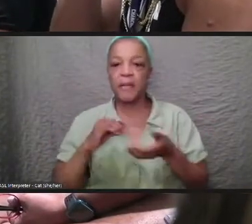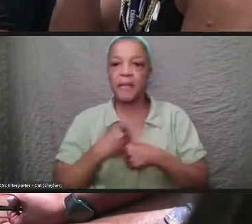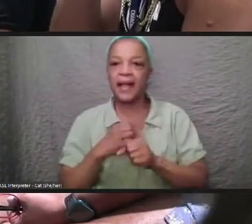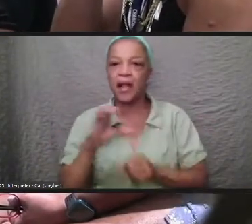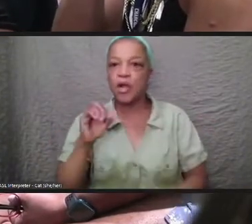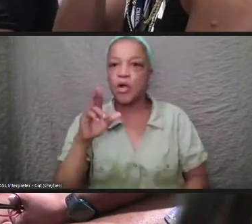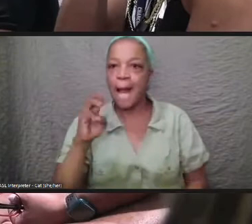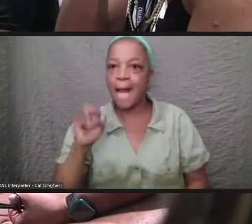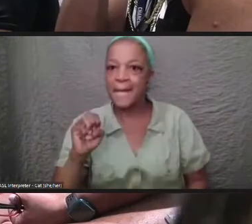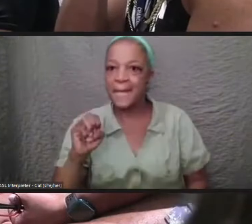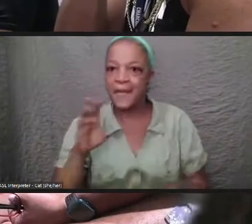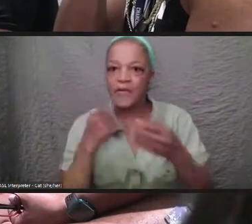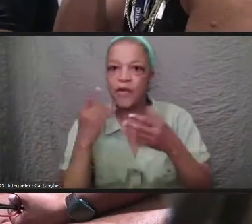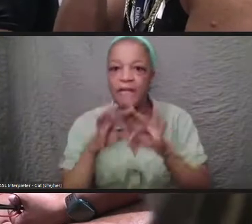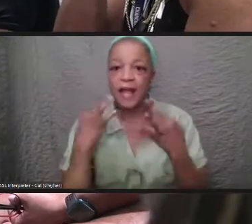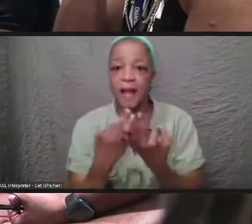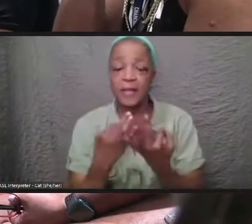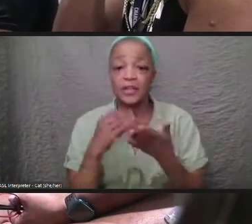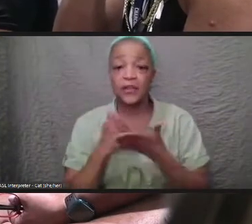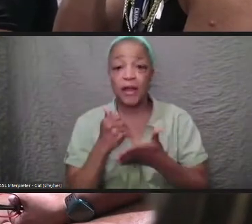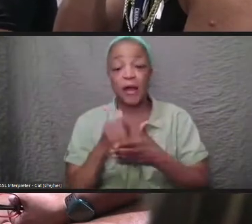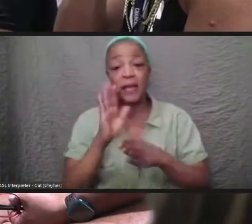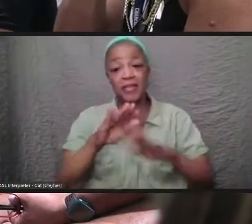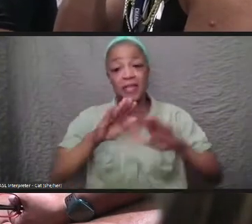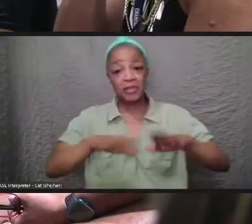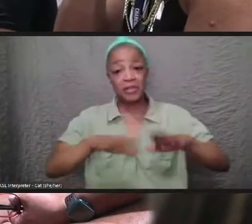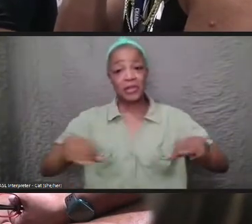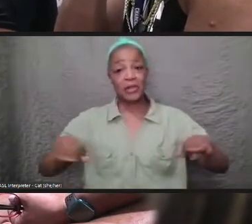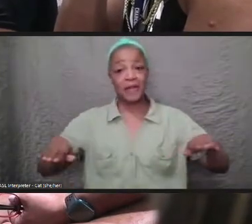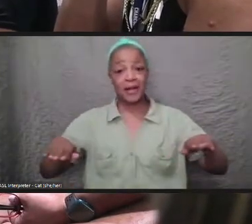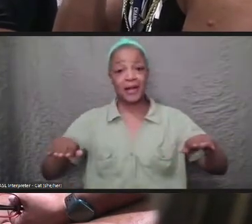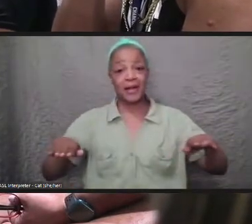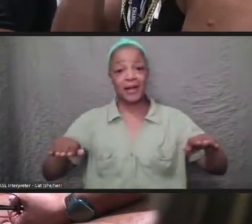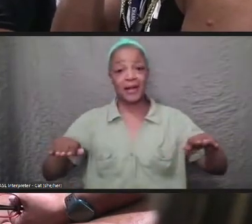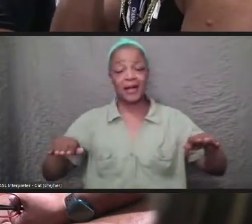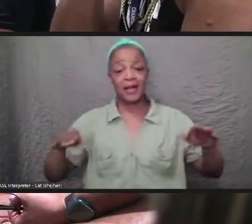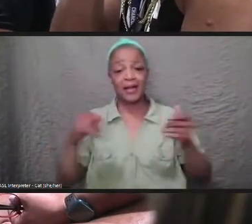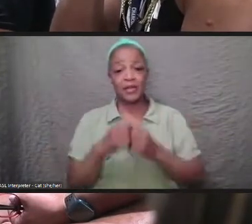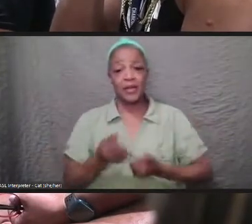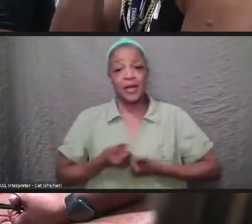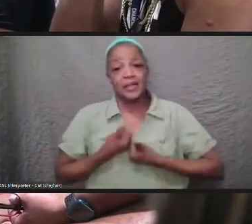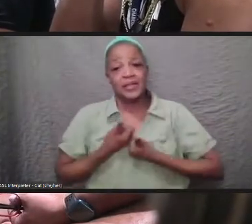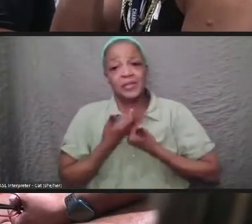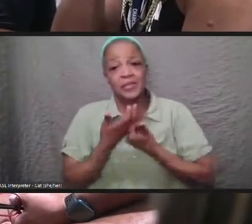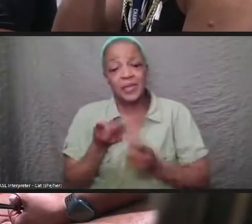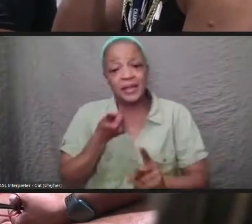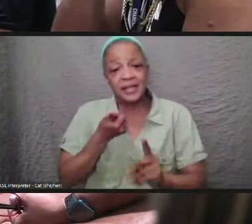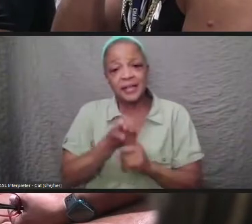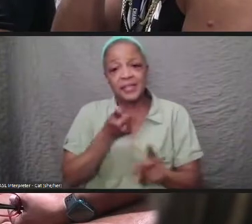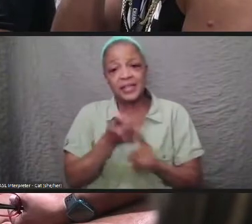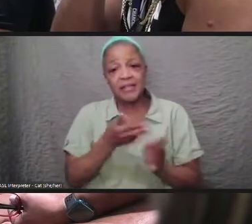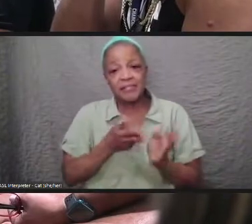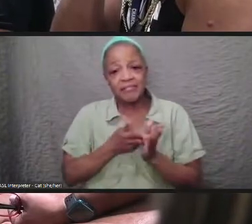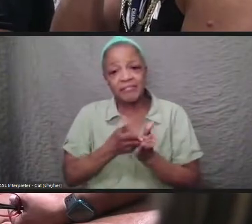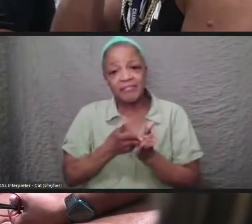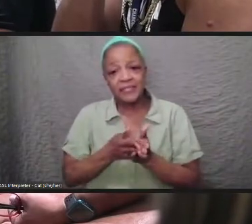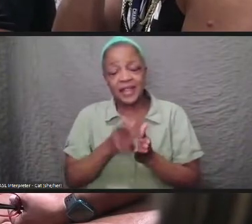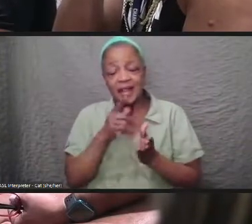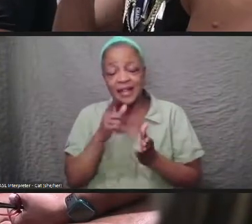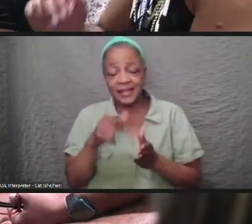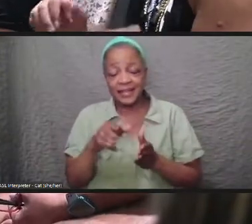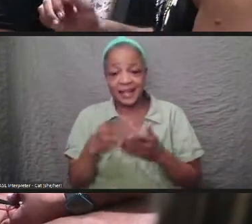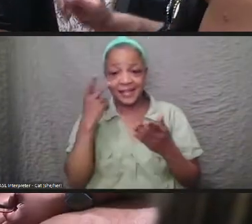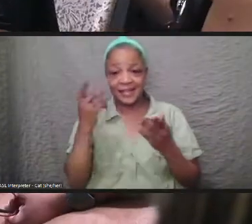families for helping their children to express themselves as they see